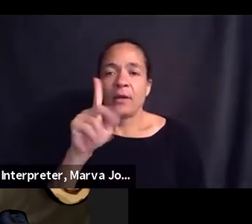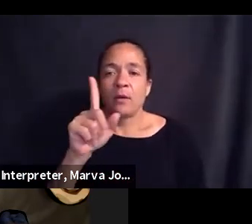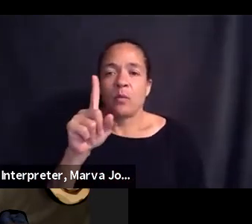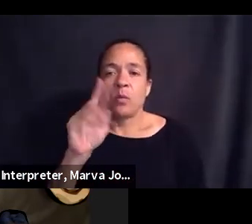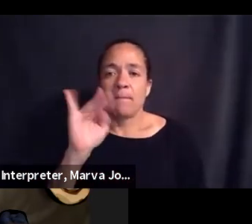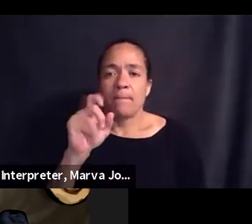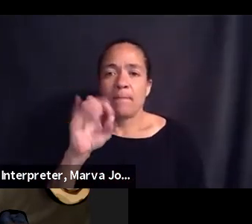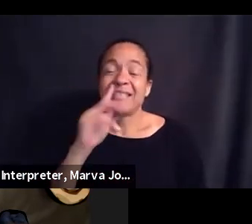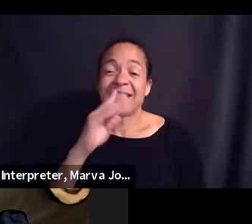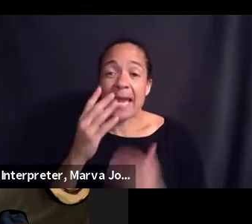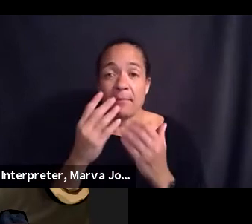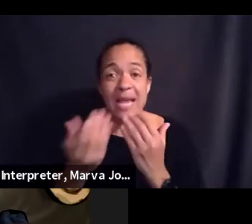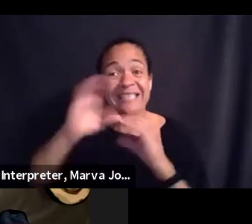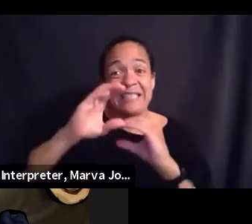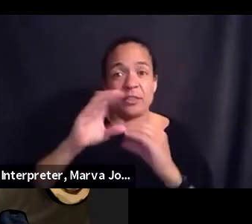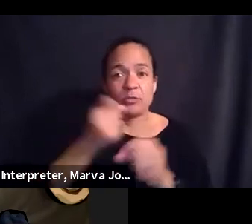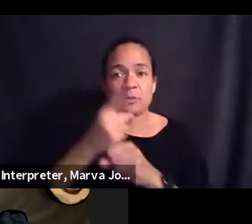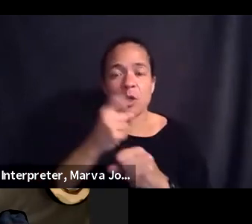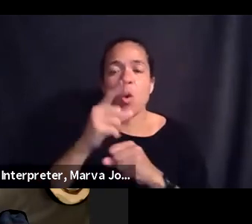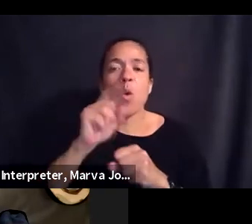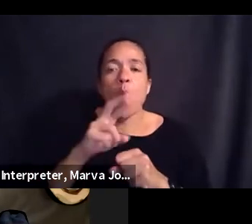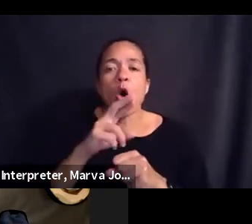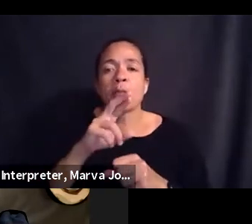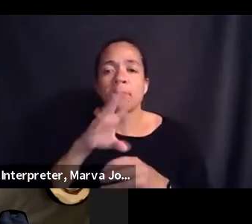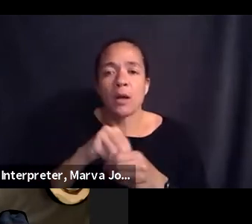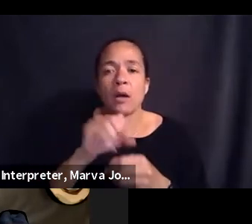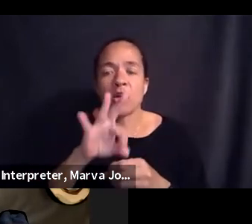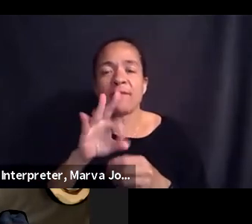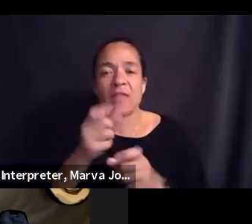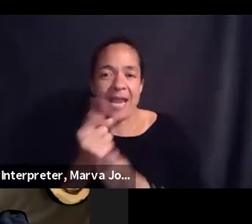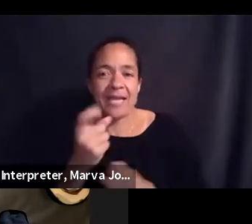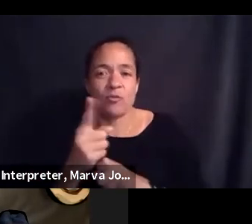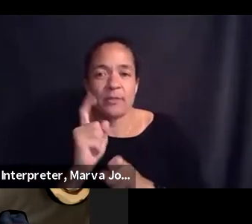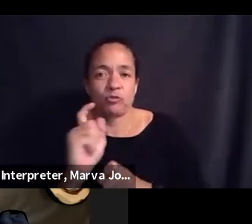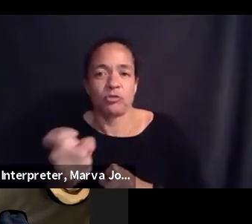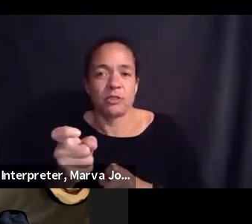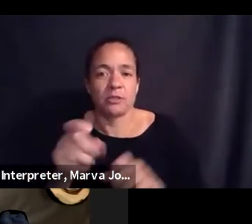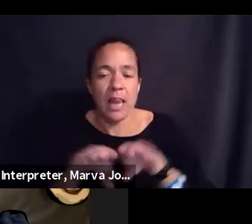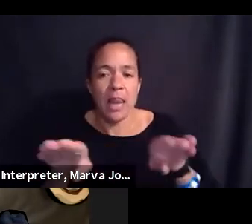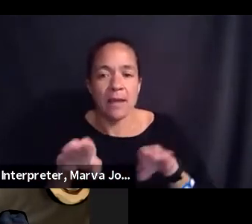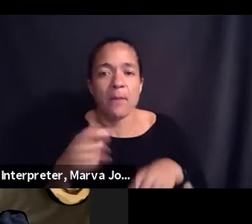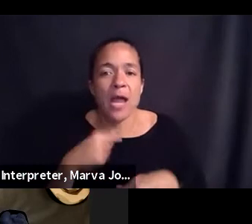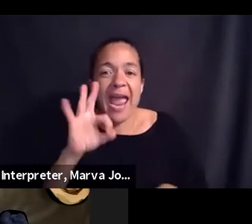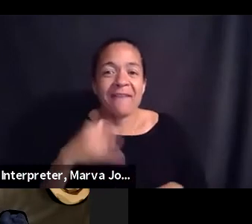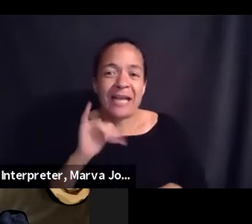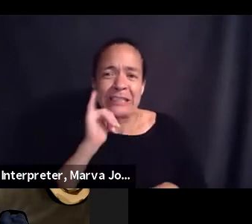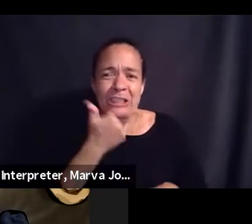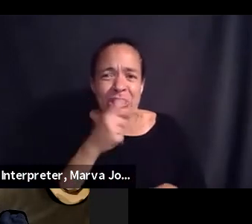from the foundation, or is this part of an annual distribution level? And forgive me, Maura, if I somehow bungled that question.